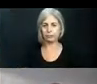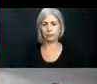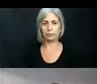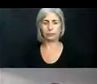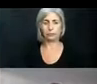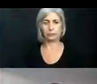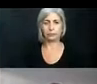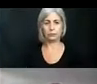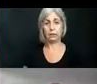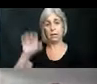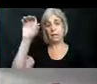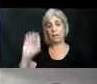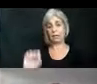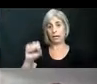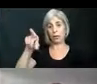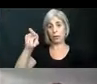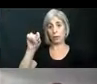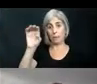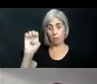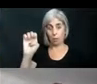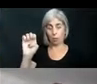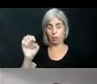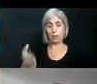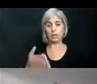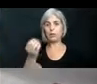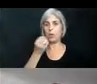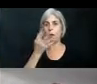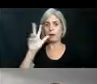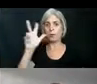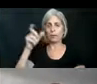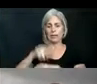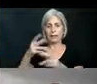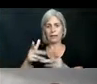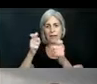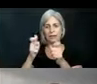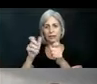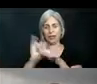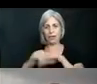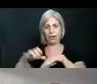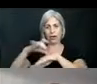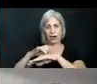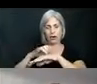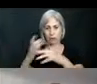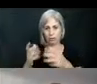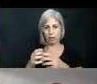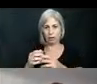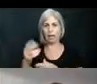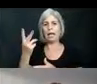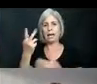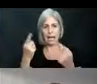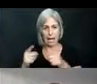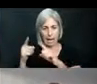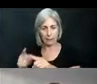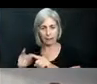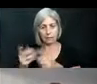And the South Pole is warming three times faster than the Earth as a whole. And this is happening with both poles. So you may